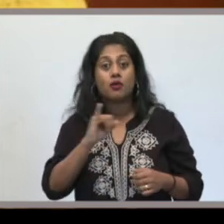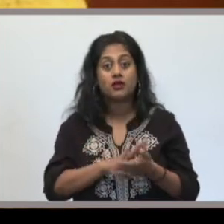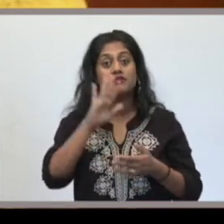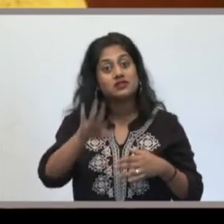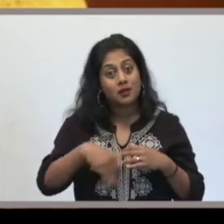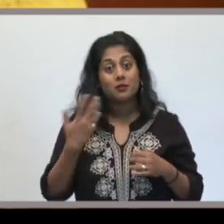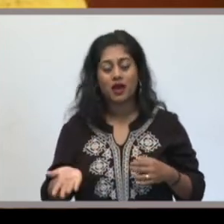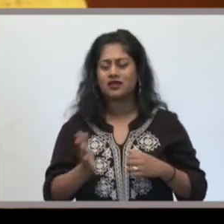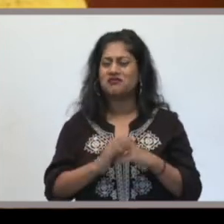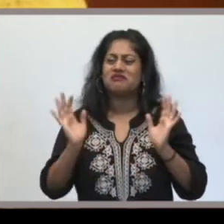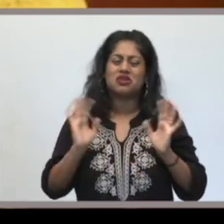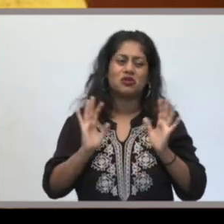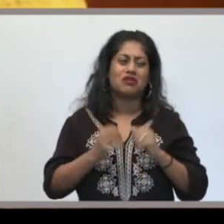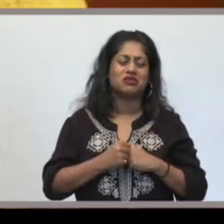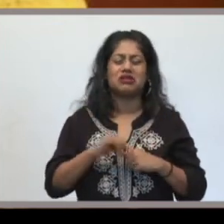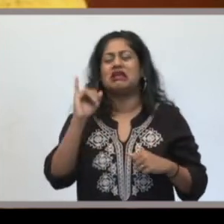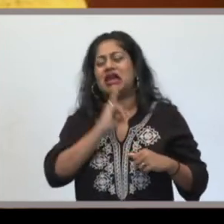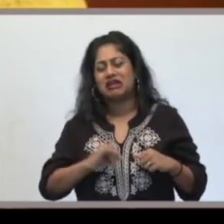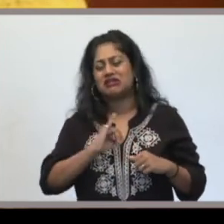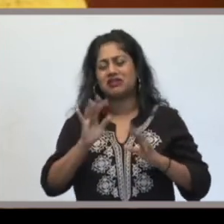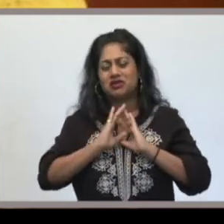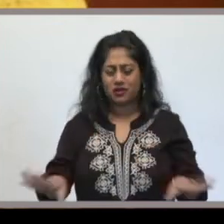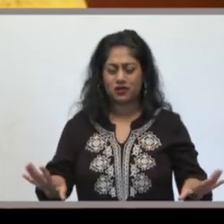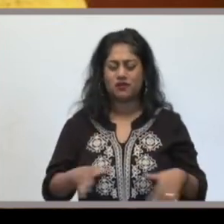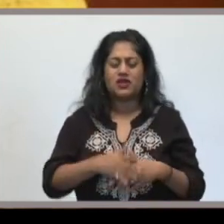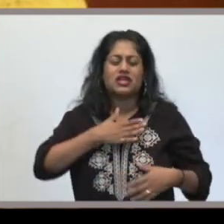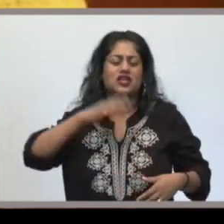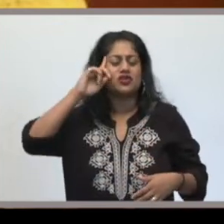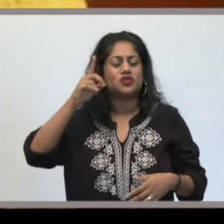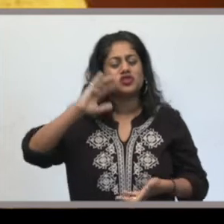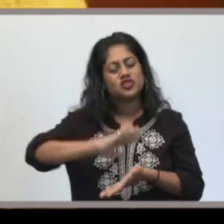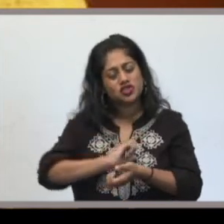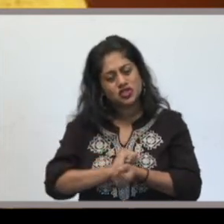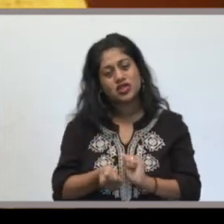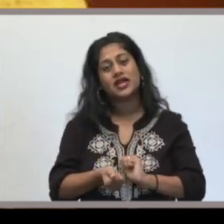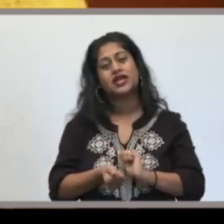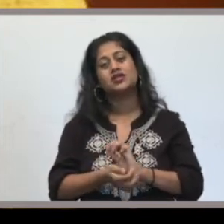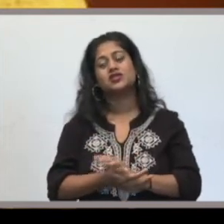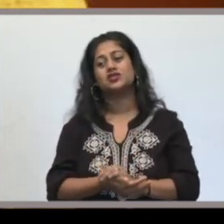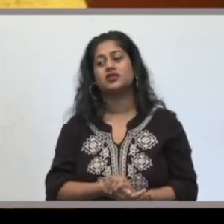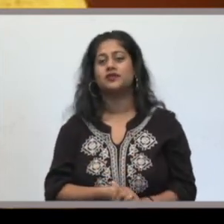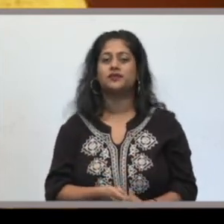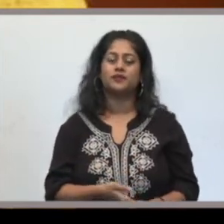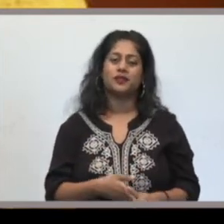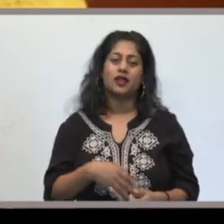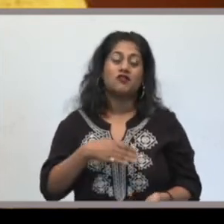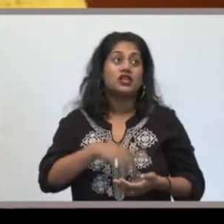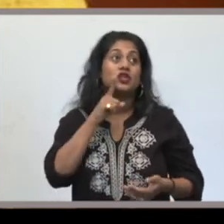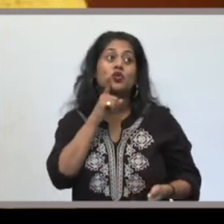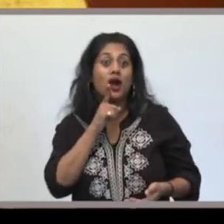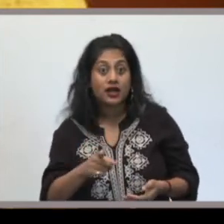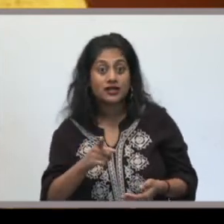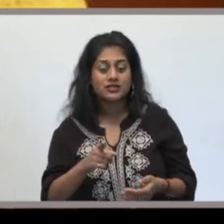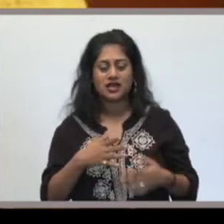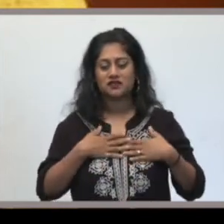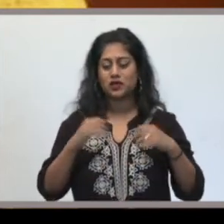grief and your heartache. There's a difference again between mourning and moaning or moping,